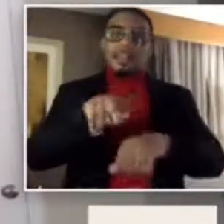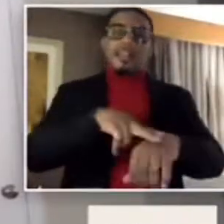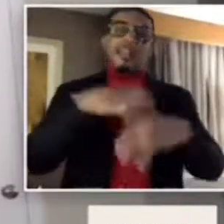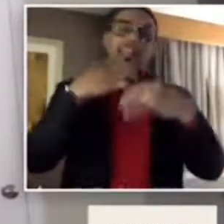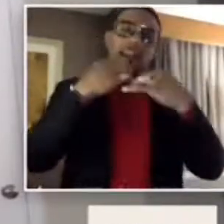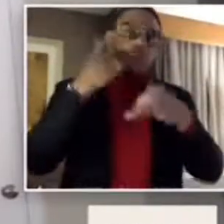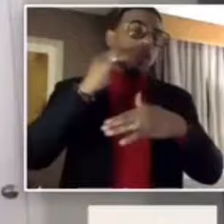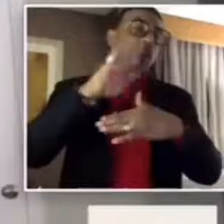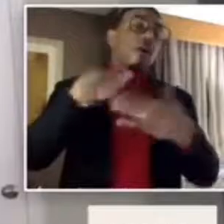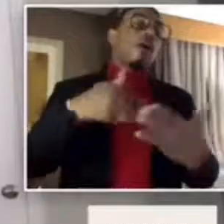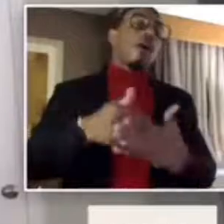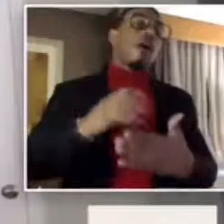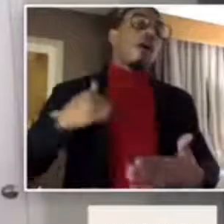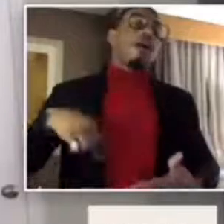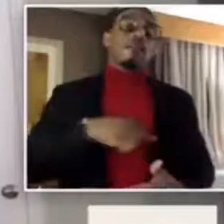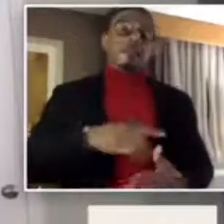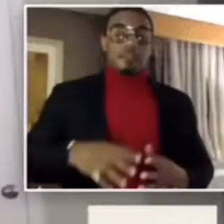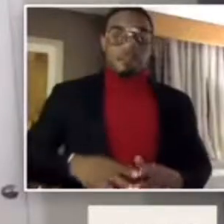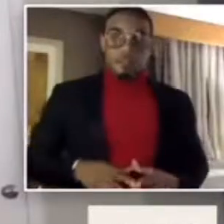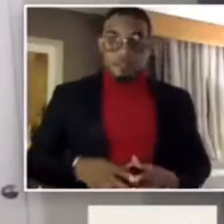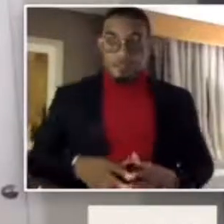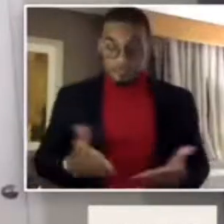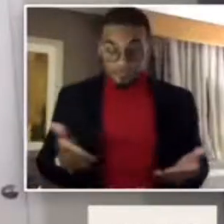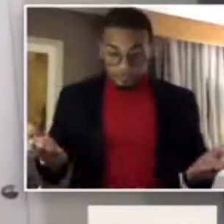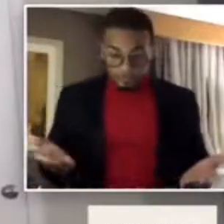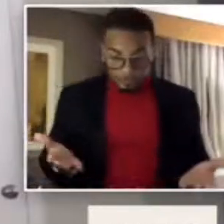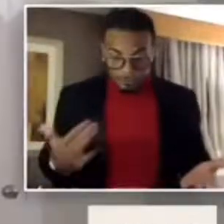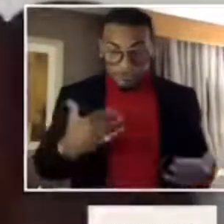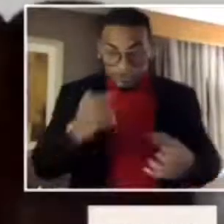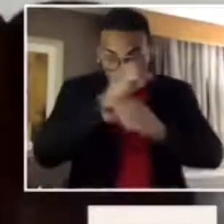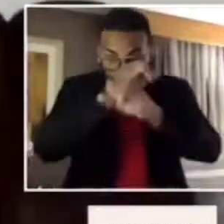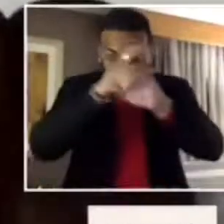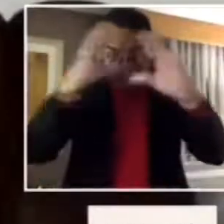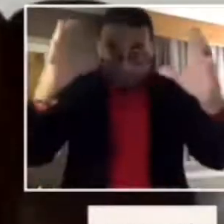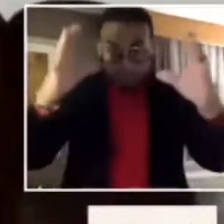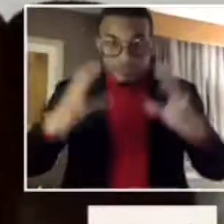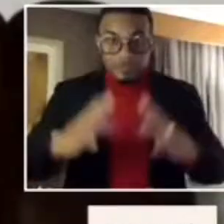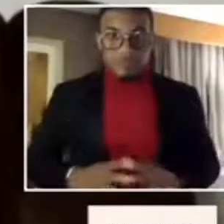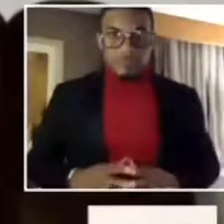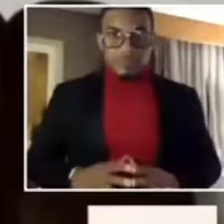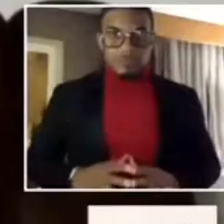for all of us. Here's our vision.